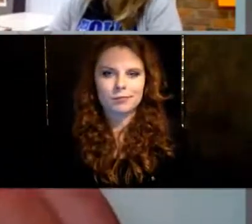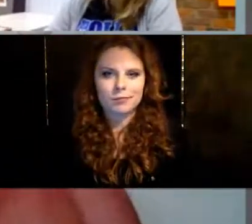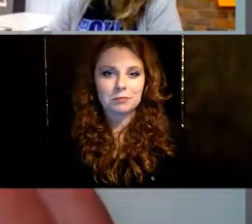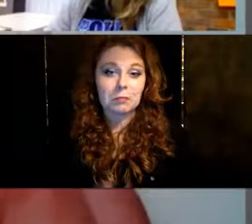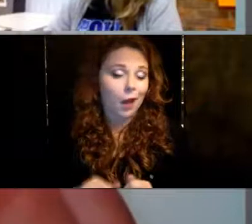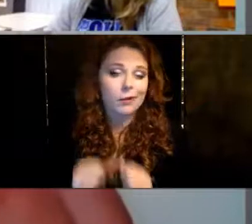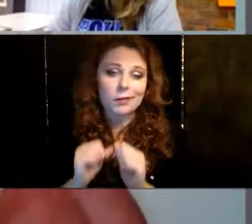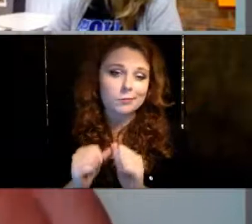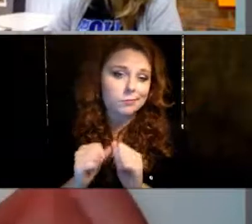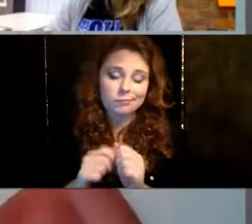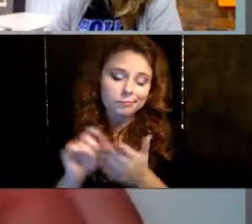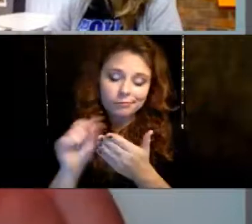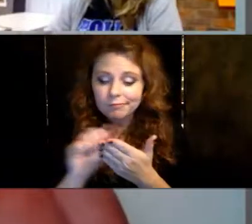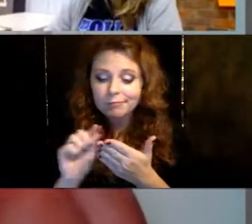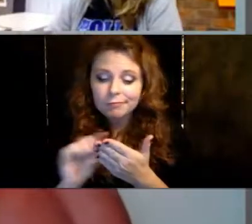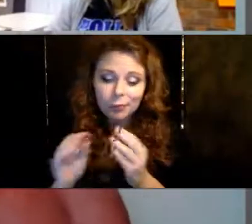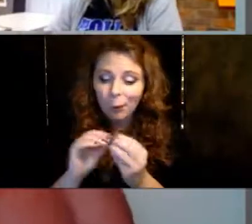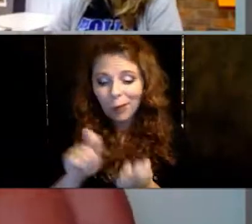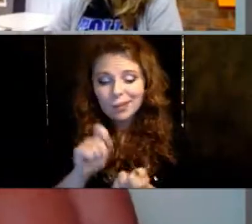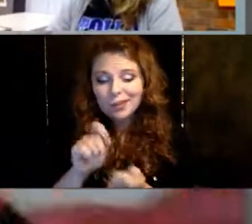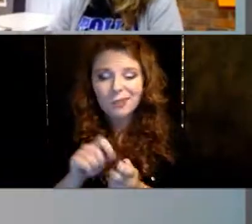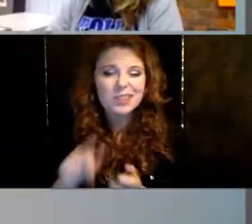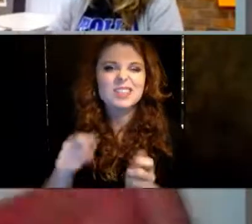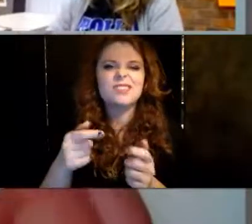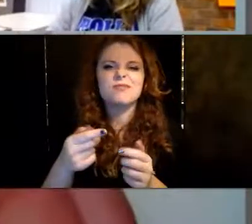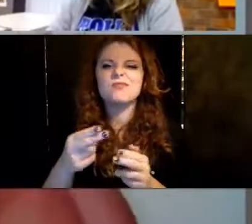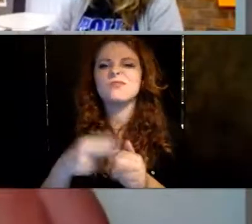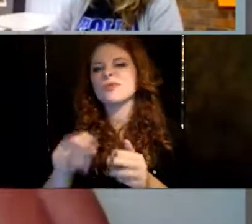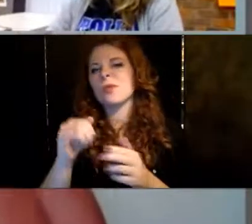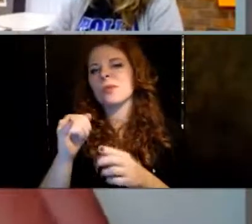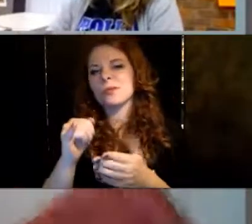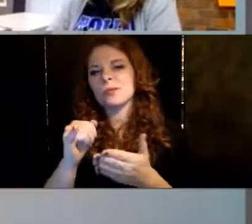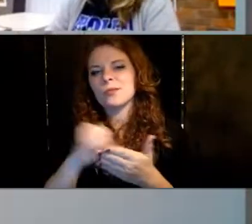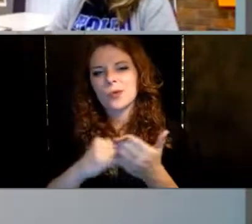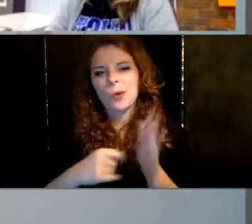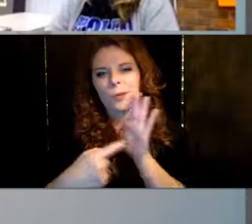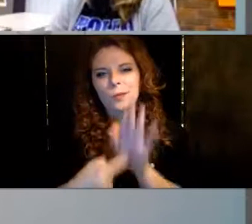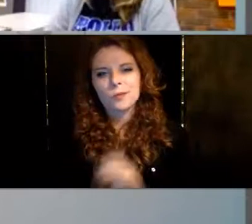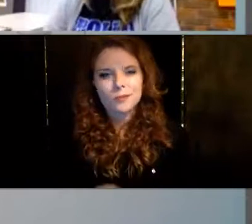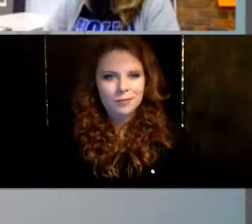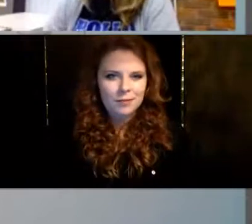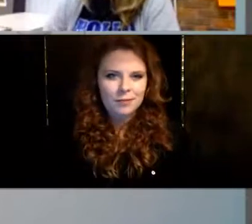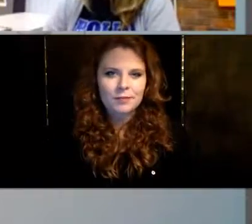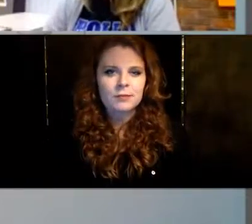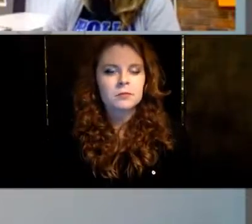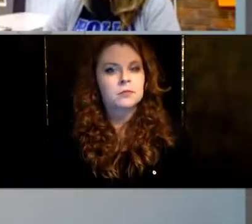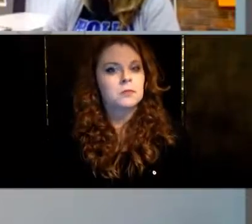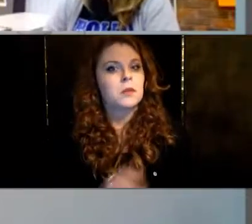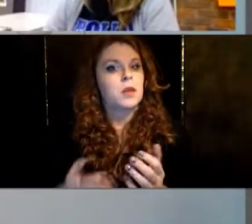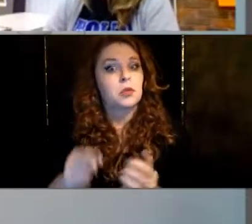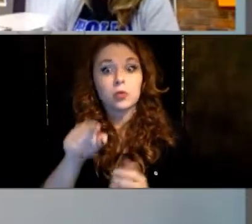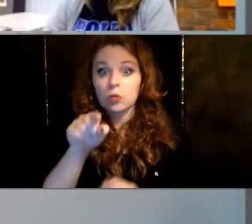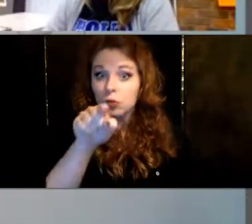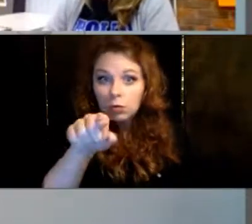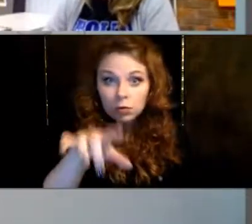could keep working on that and make it a little more detailed, but this is a short demonstration here. So I would like you to find one thing